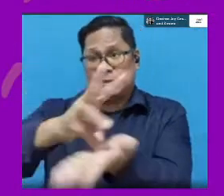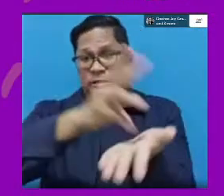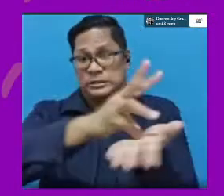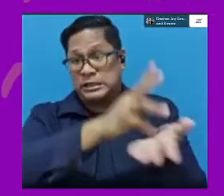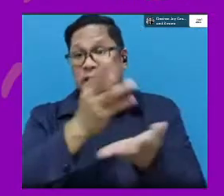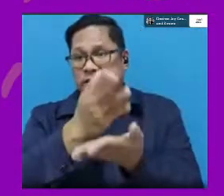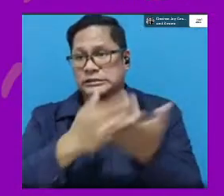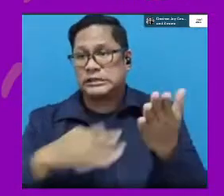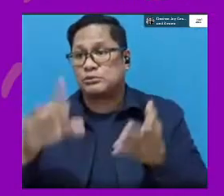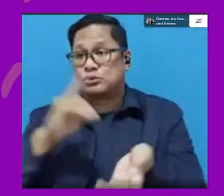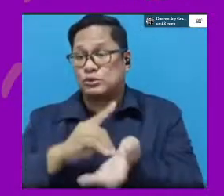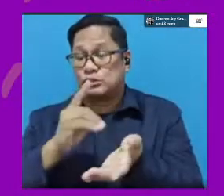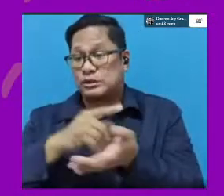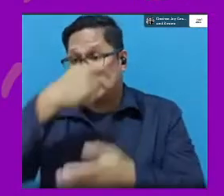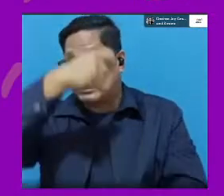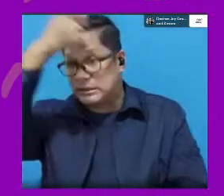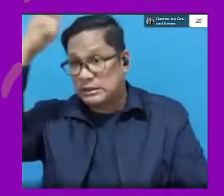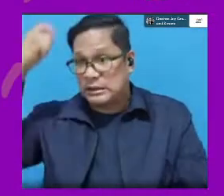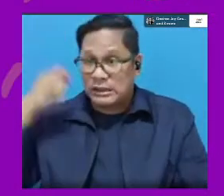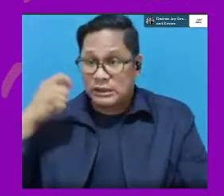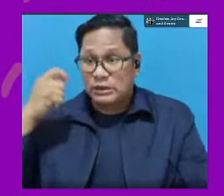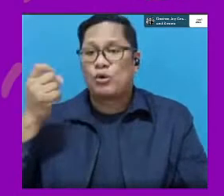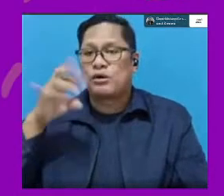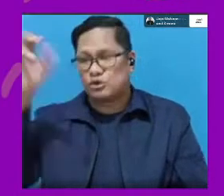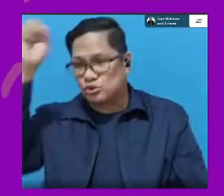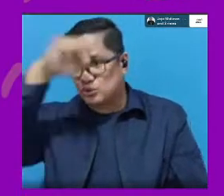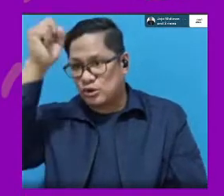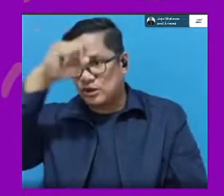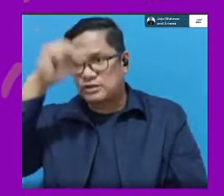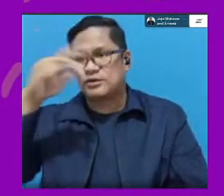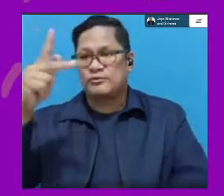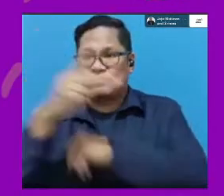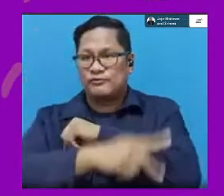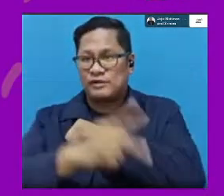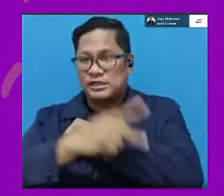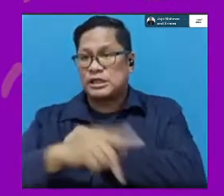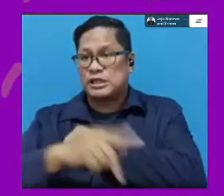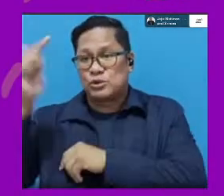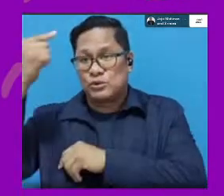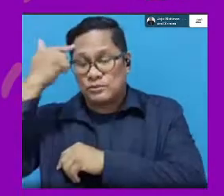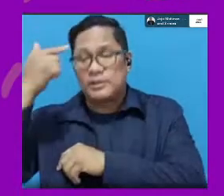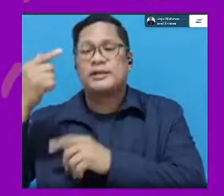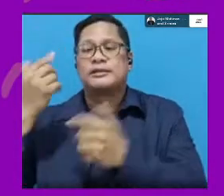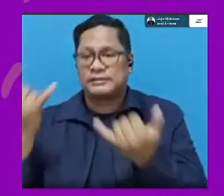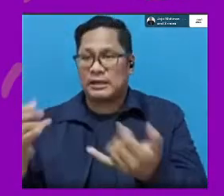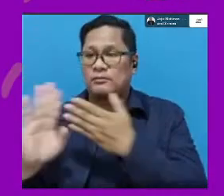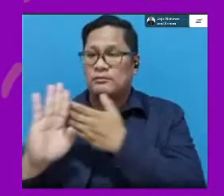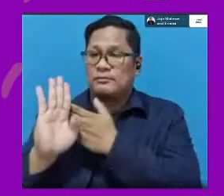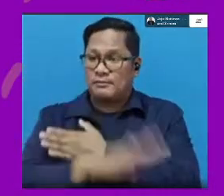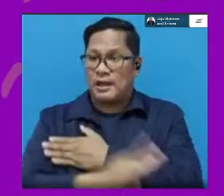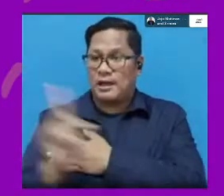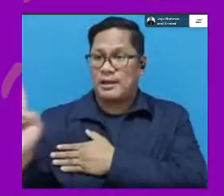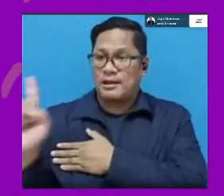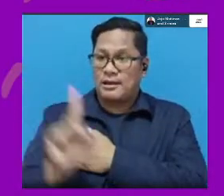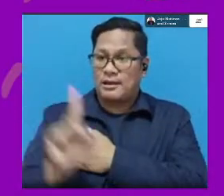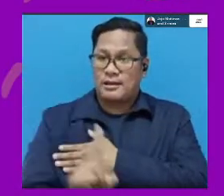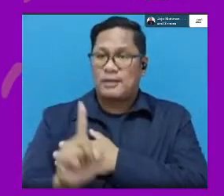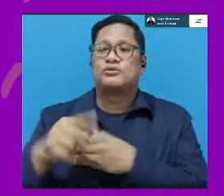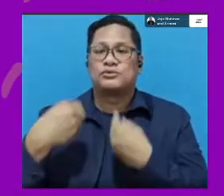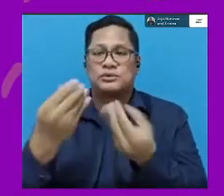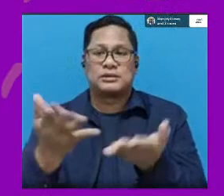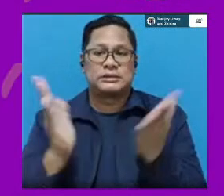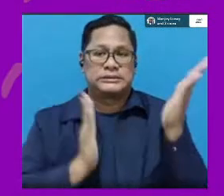have graduated, are scholars of the provincial government, and they have returned to give service